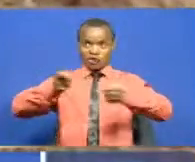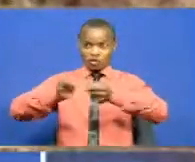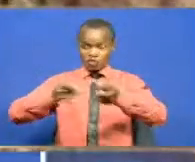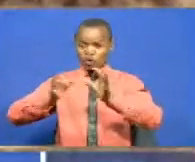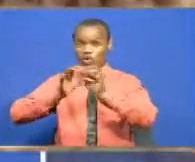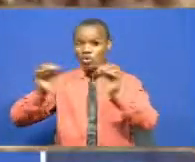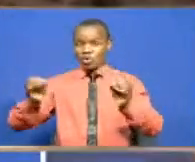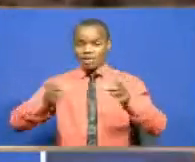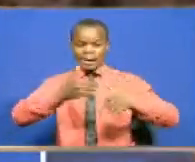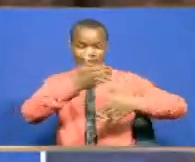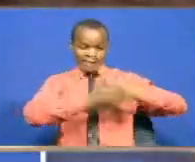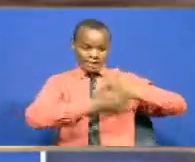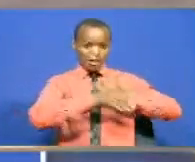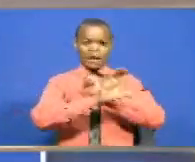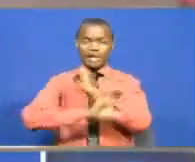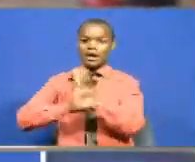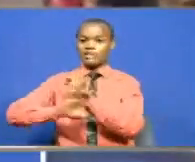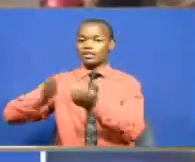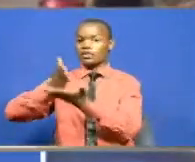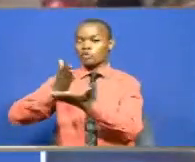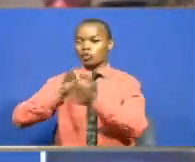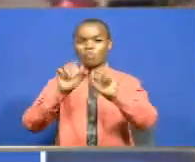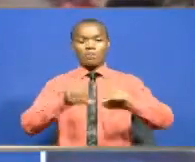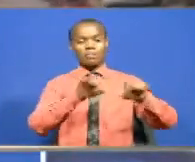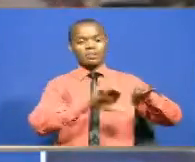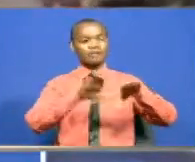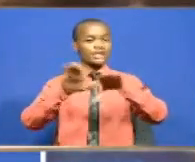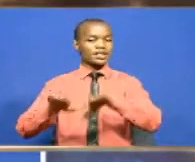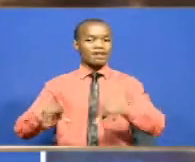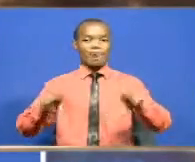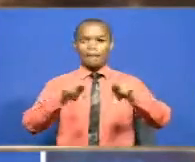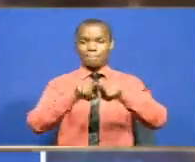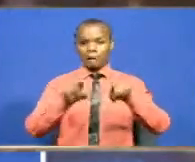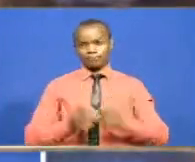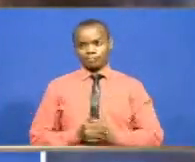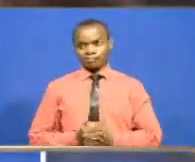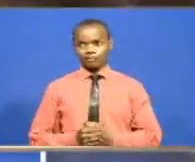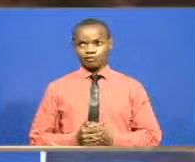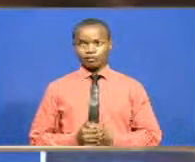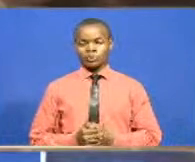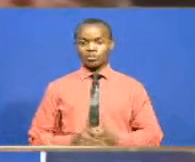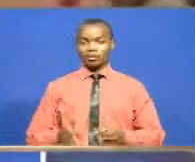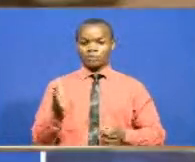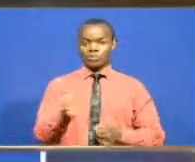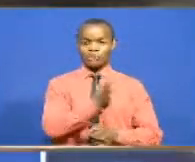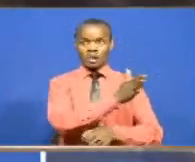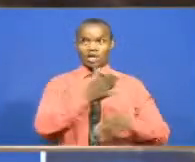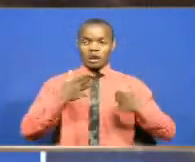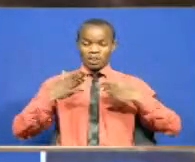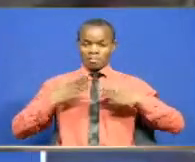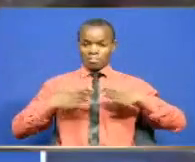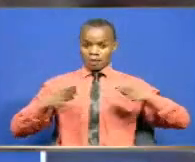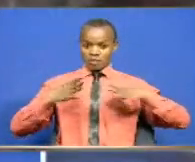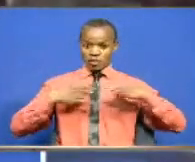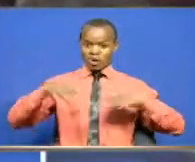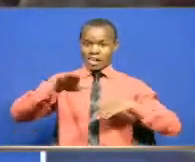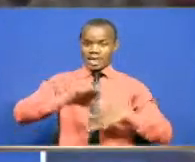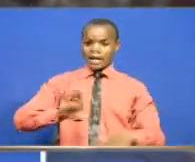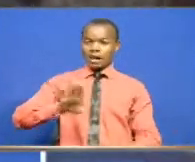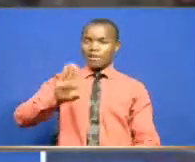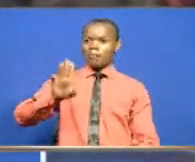will most likely be hit by a second wave. Meanwhile, people in four food insecurity hotspots in parts of Burkina